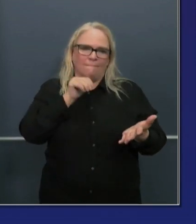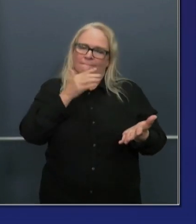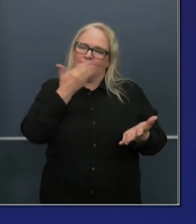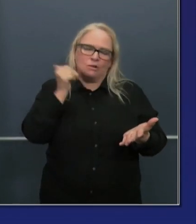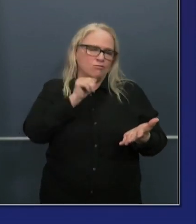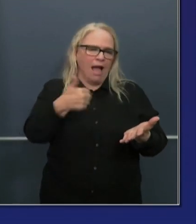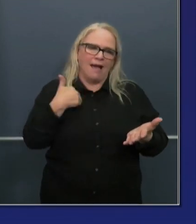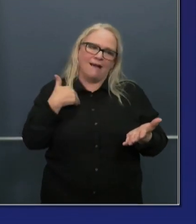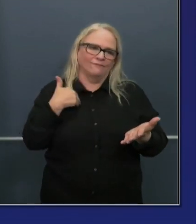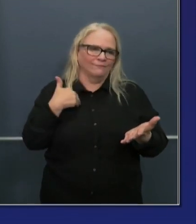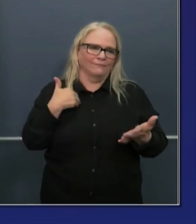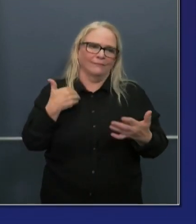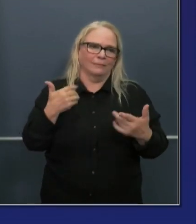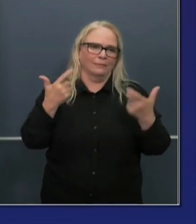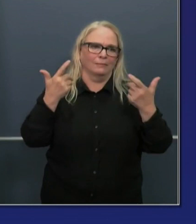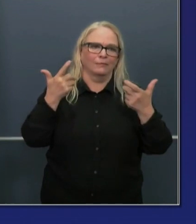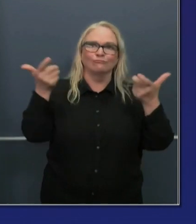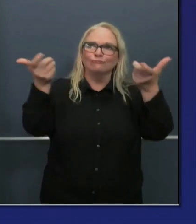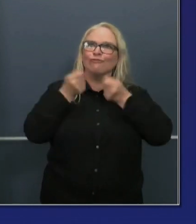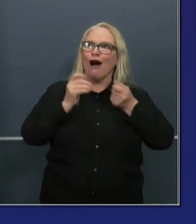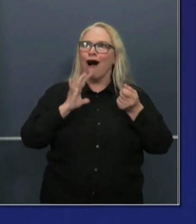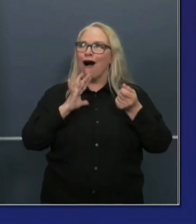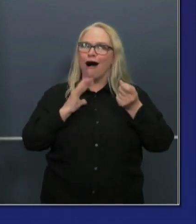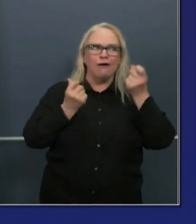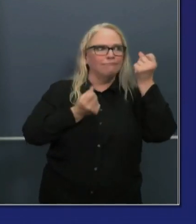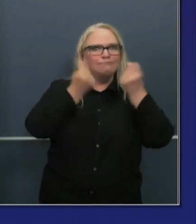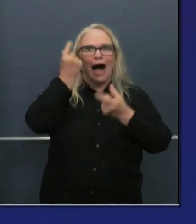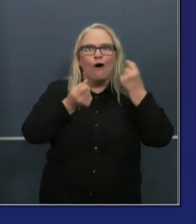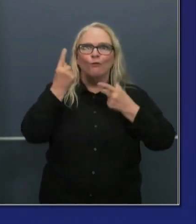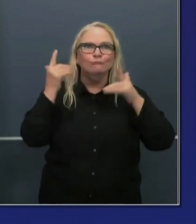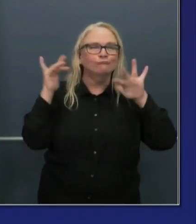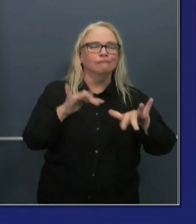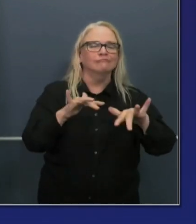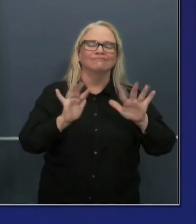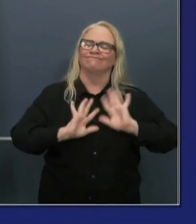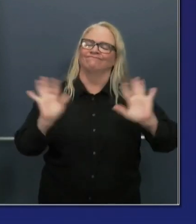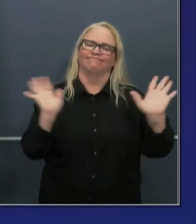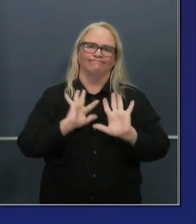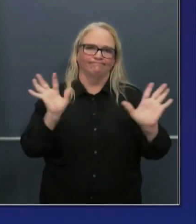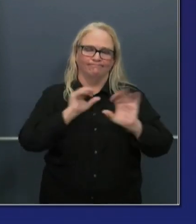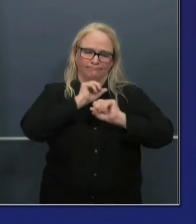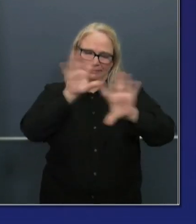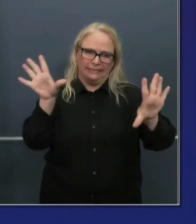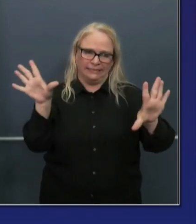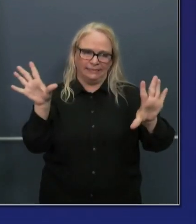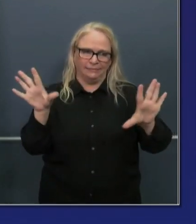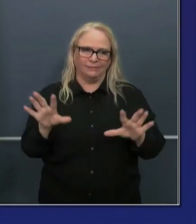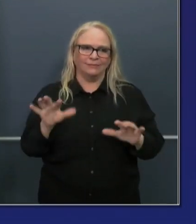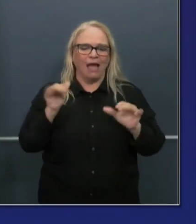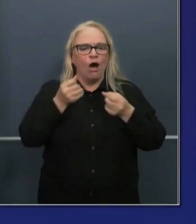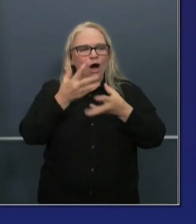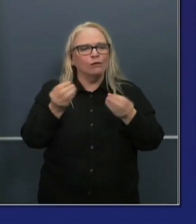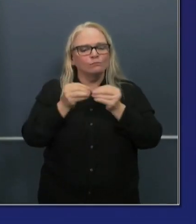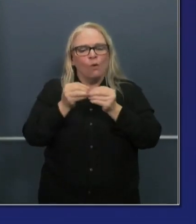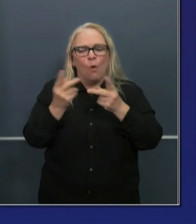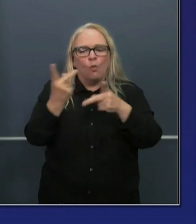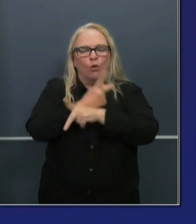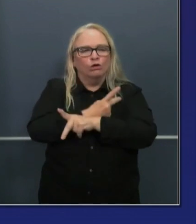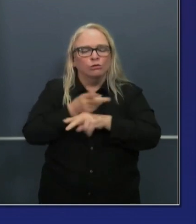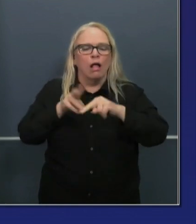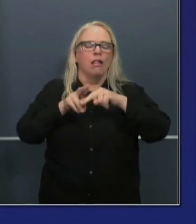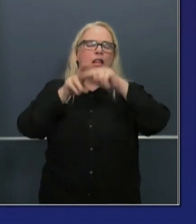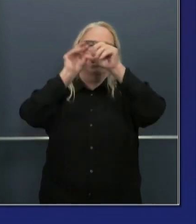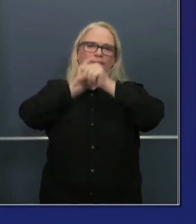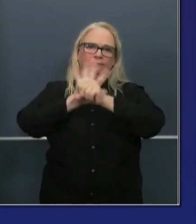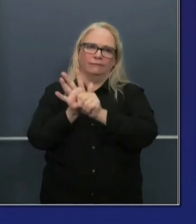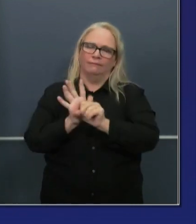not seeing a significant increase in spike in cases in a few weeks hence, because we were putting ourselves and others